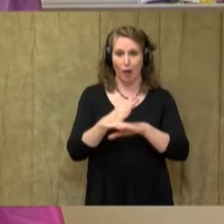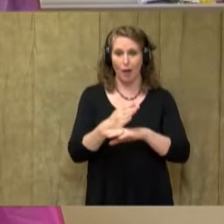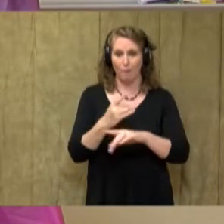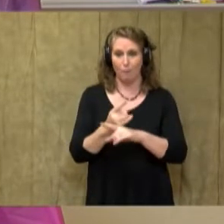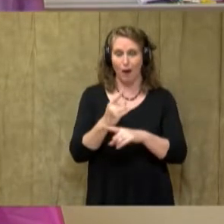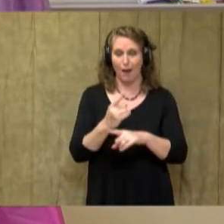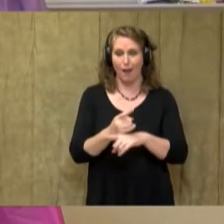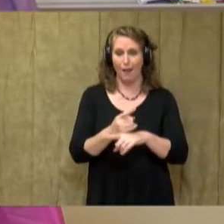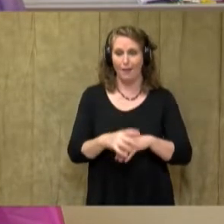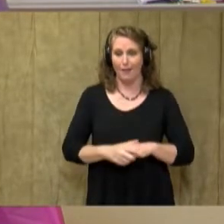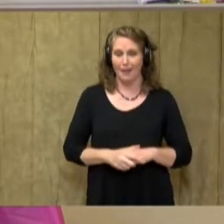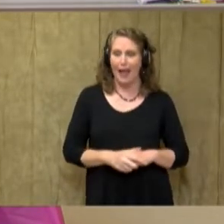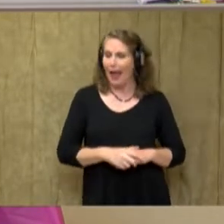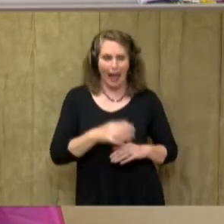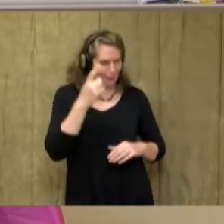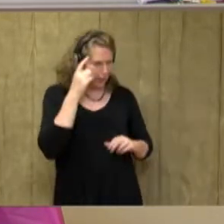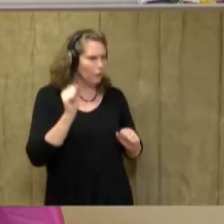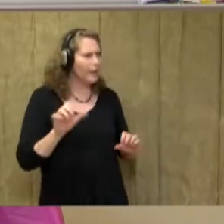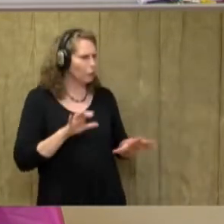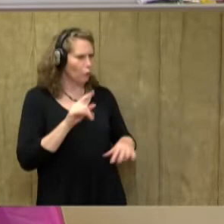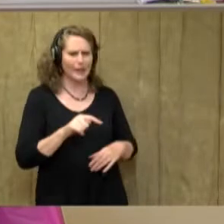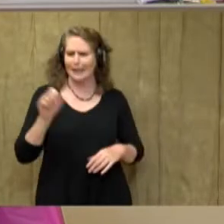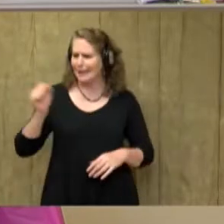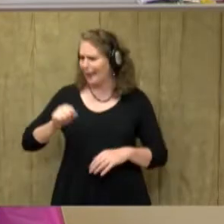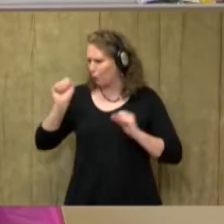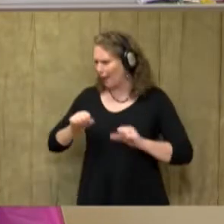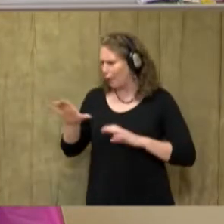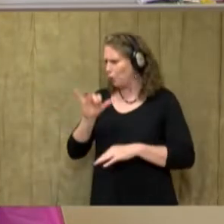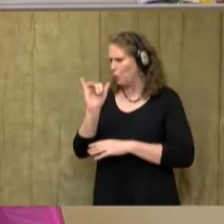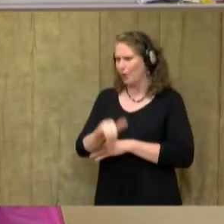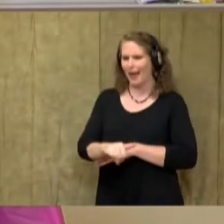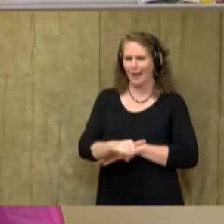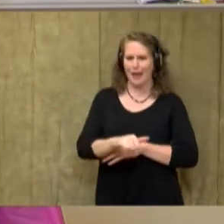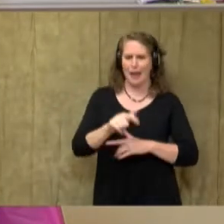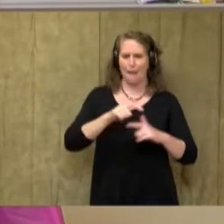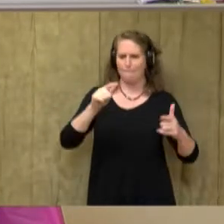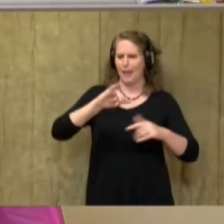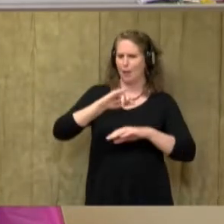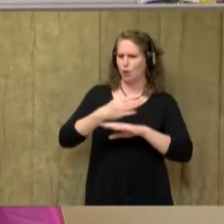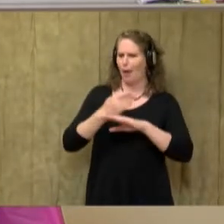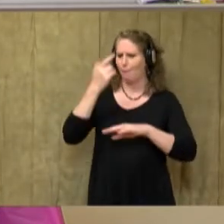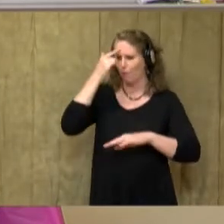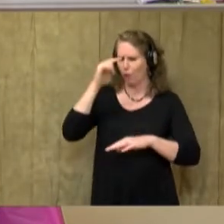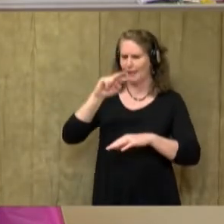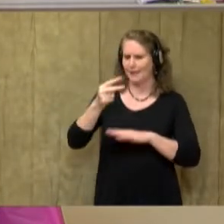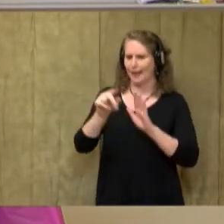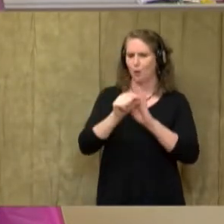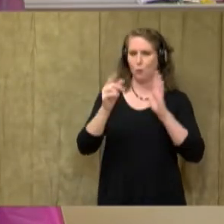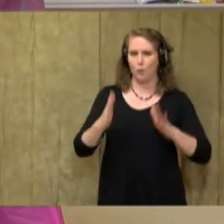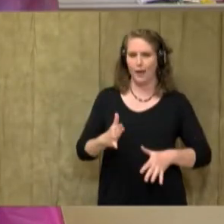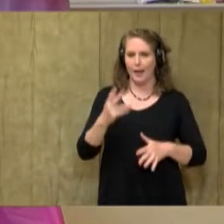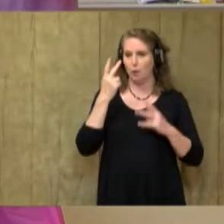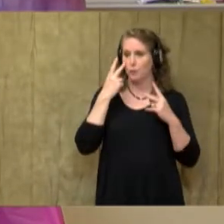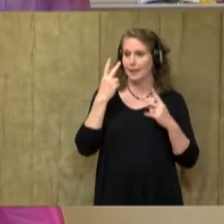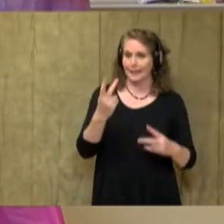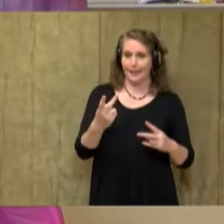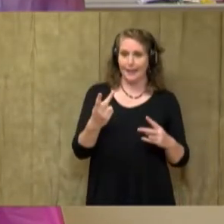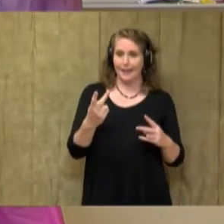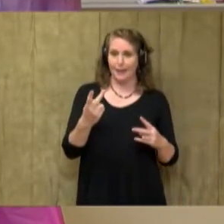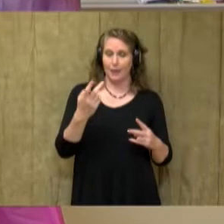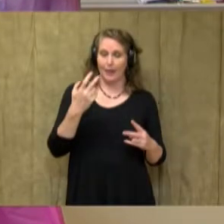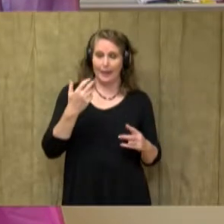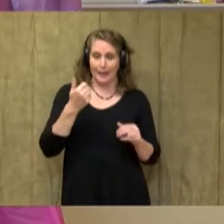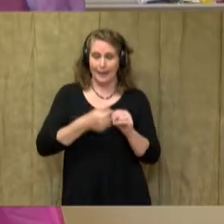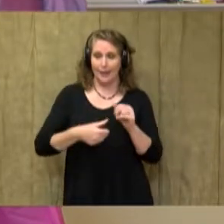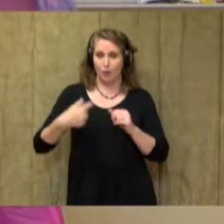A big job I for think we can do it. Yes, we can do it. A big job for a second grader. So, as you can see, each